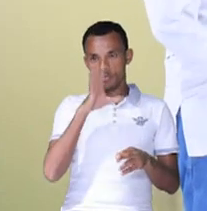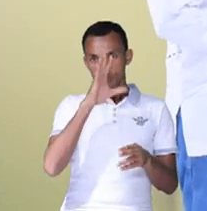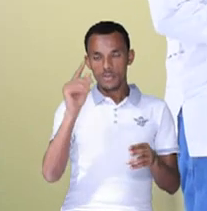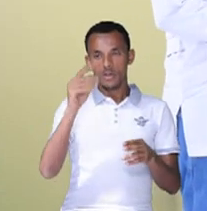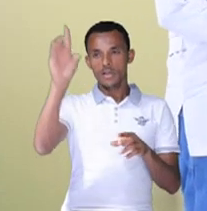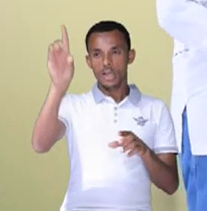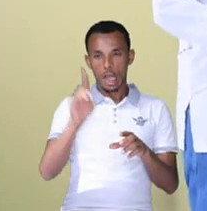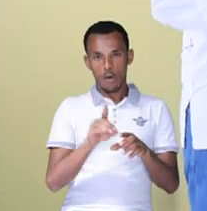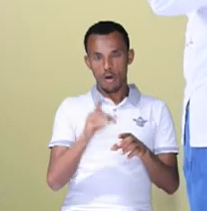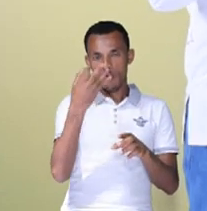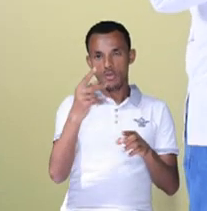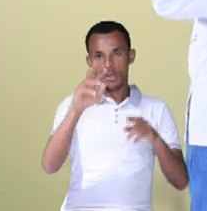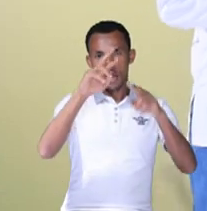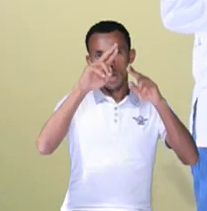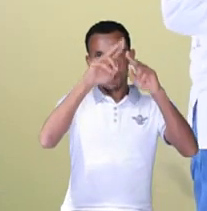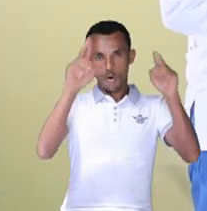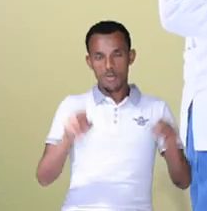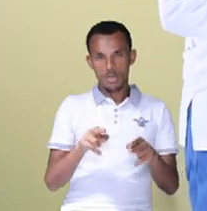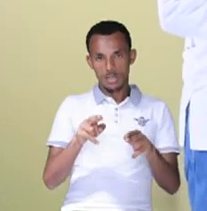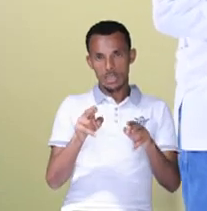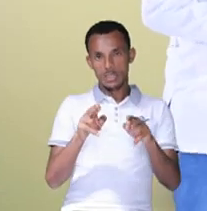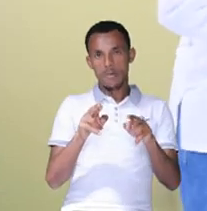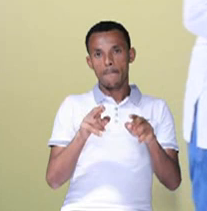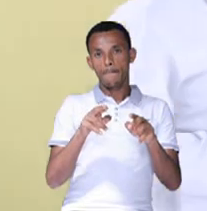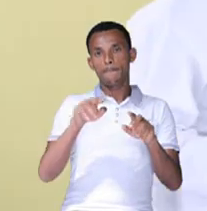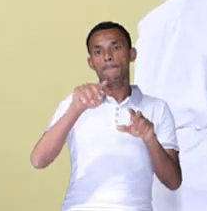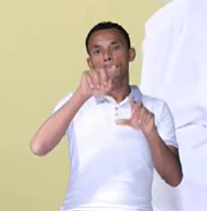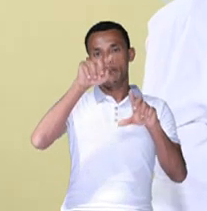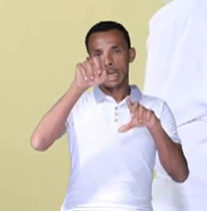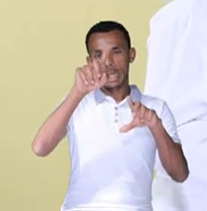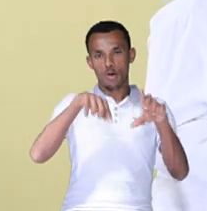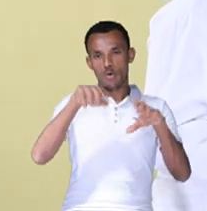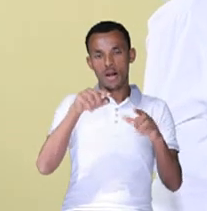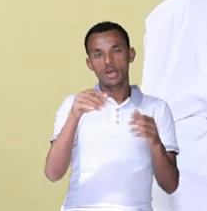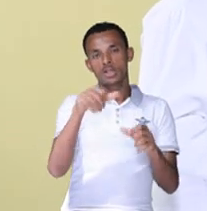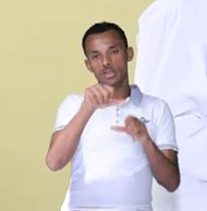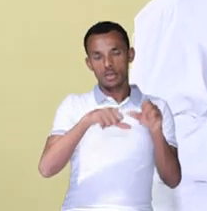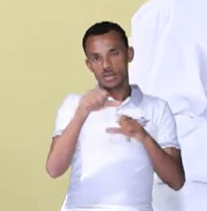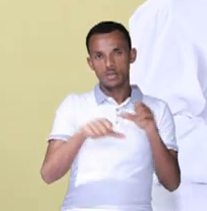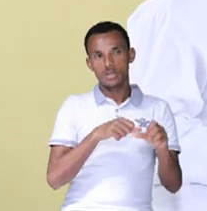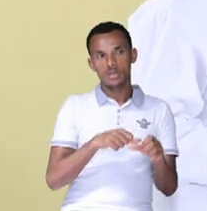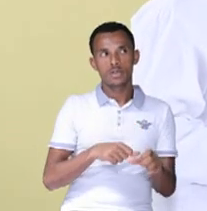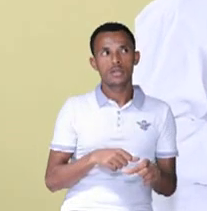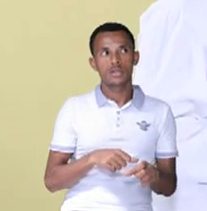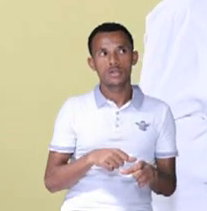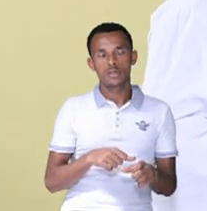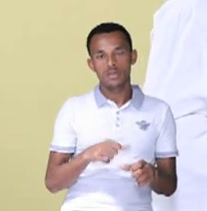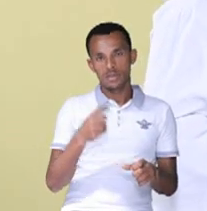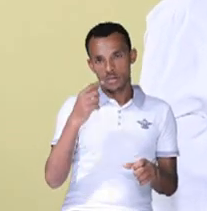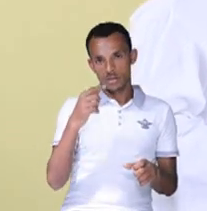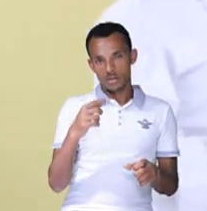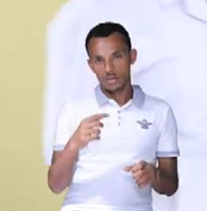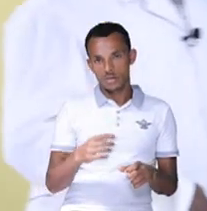the diagonal of rhombus perpendicular each other. The diagonal of rectangles perpendicular to